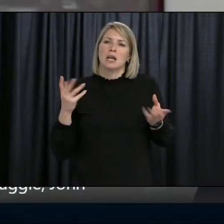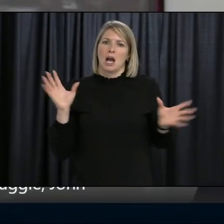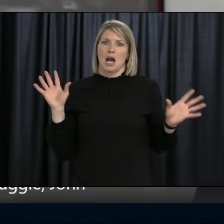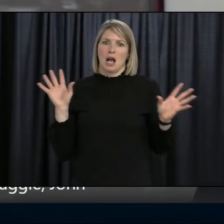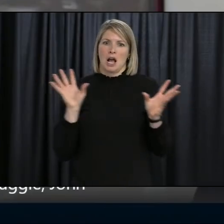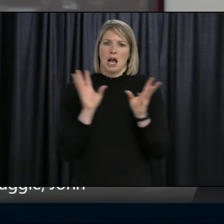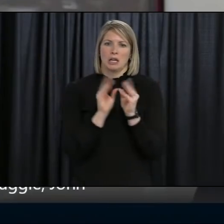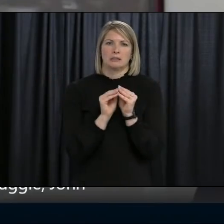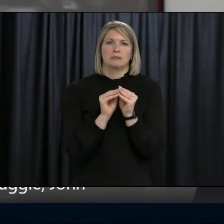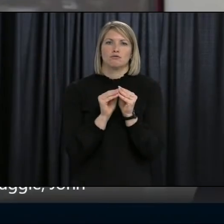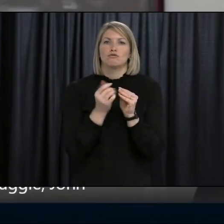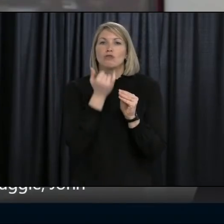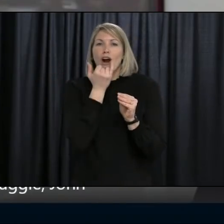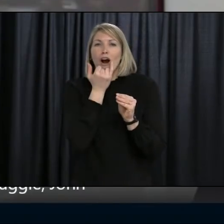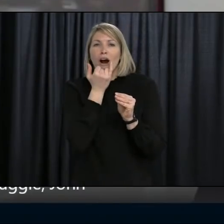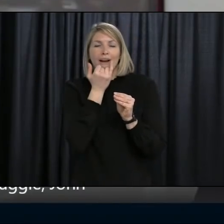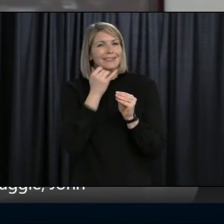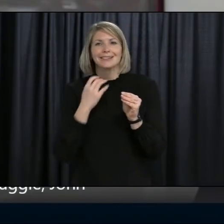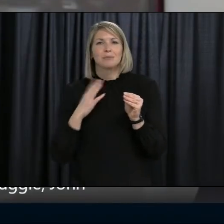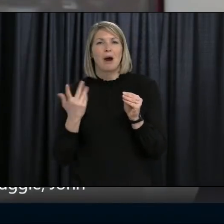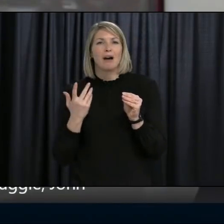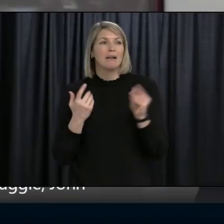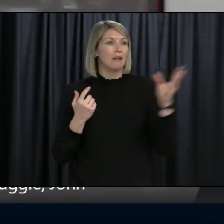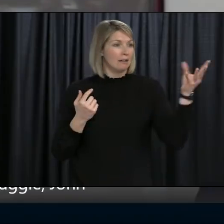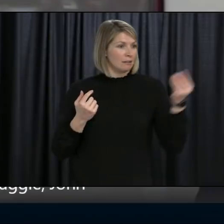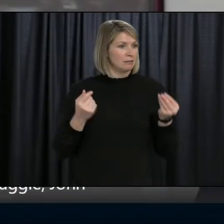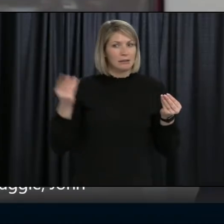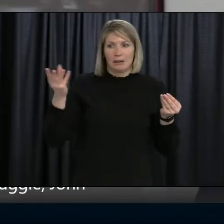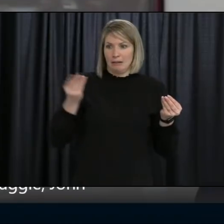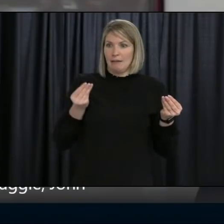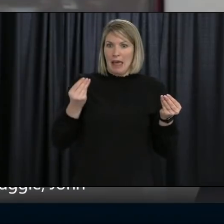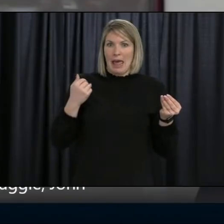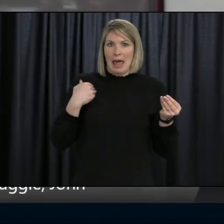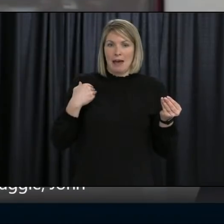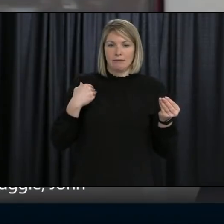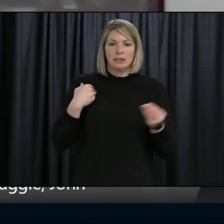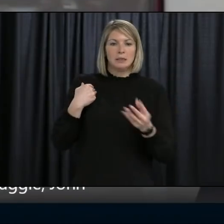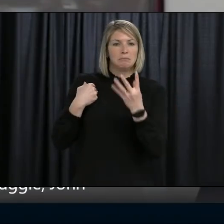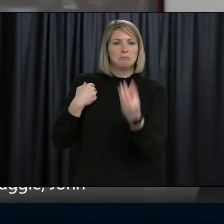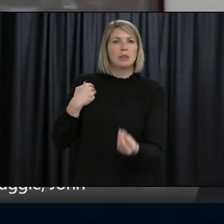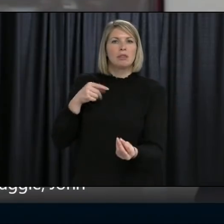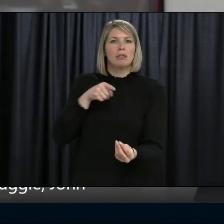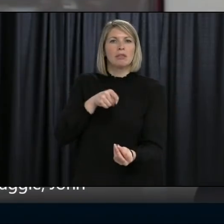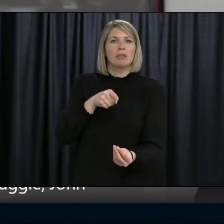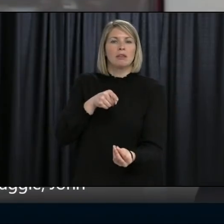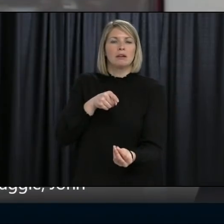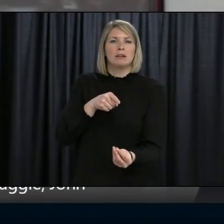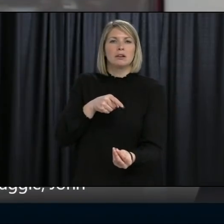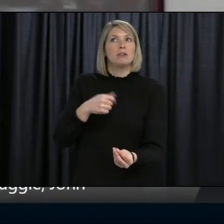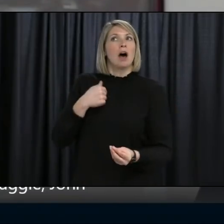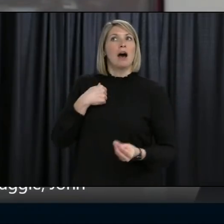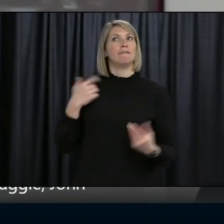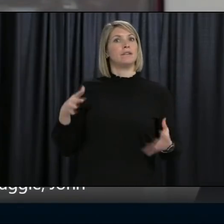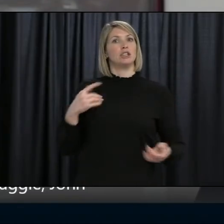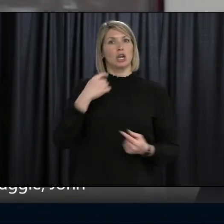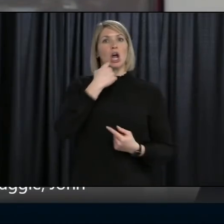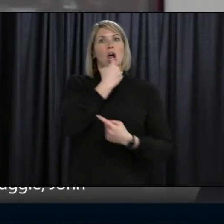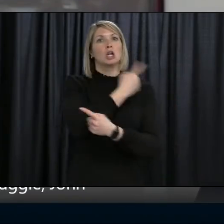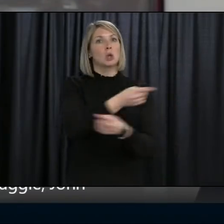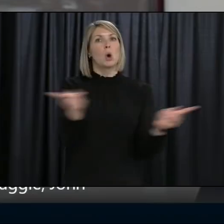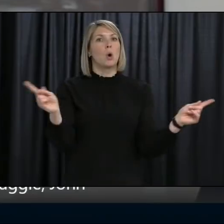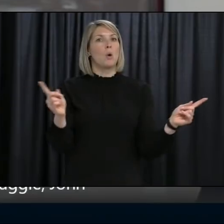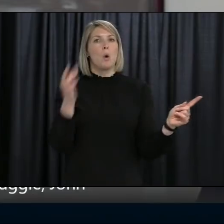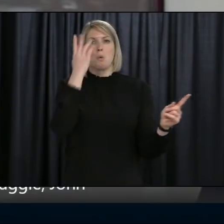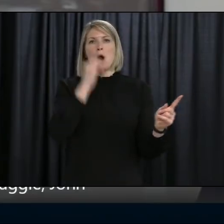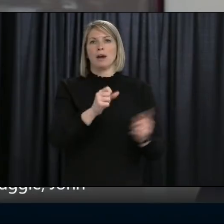or double count. And I made it quite plain the reason why I couldn't provide the number. And,